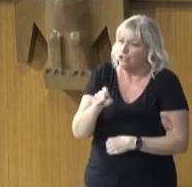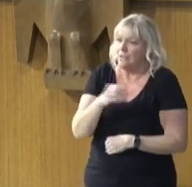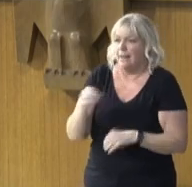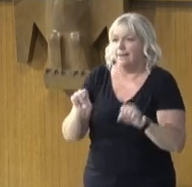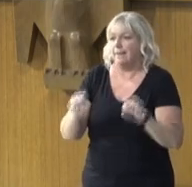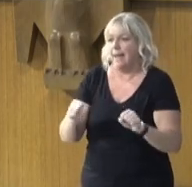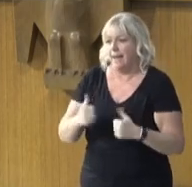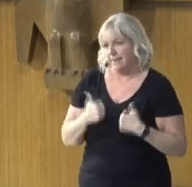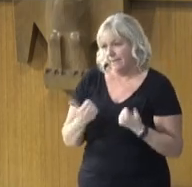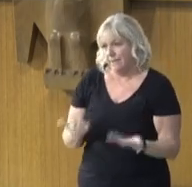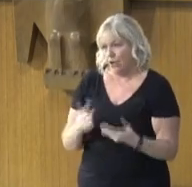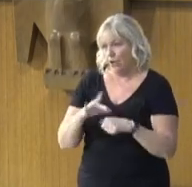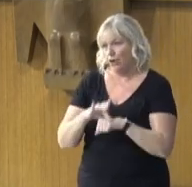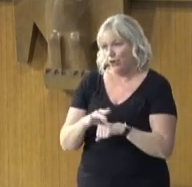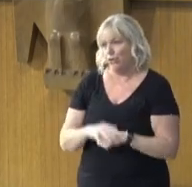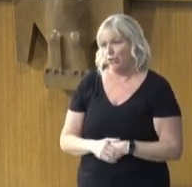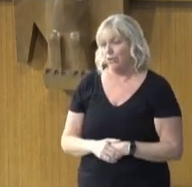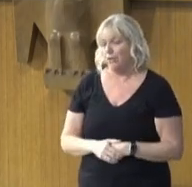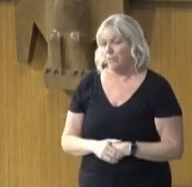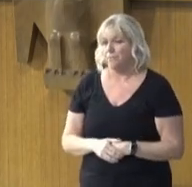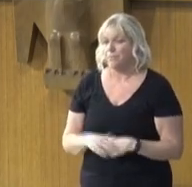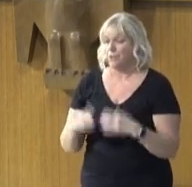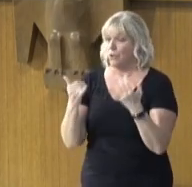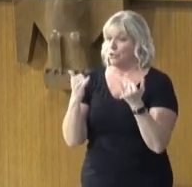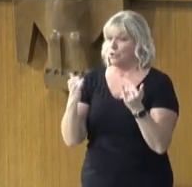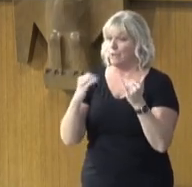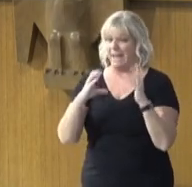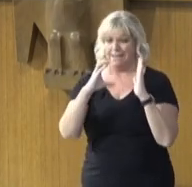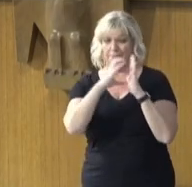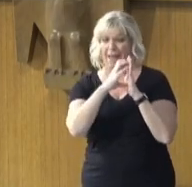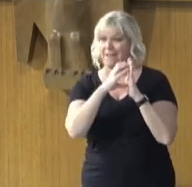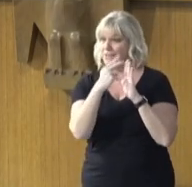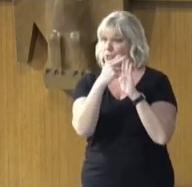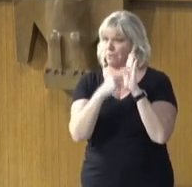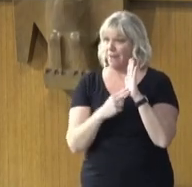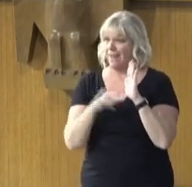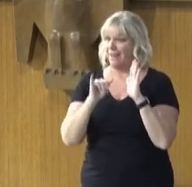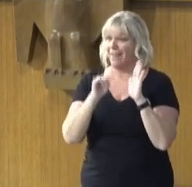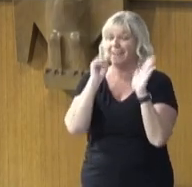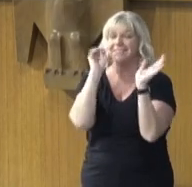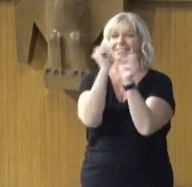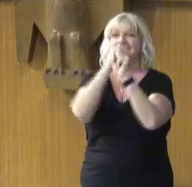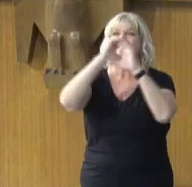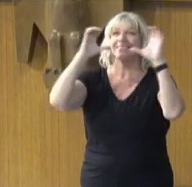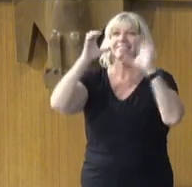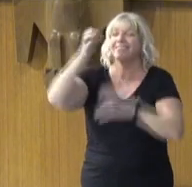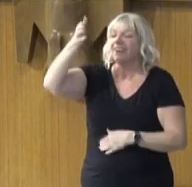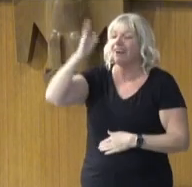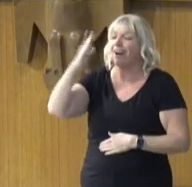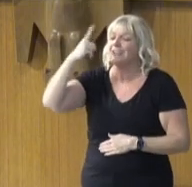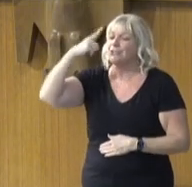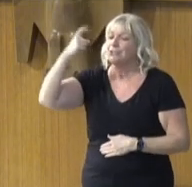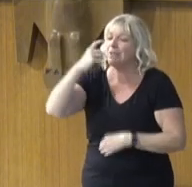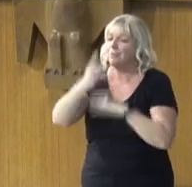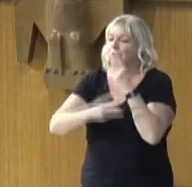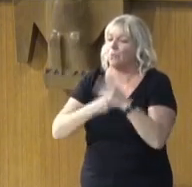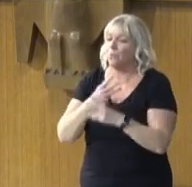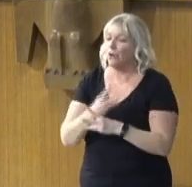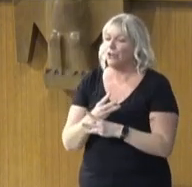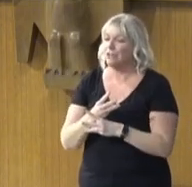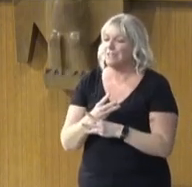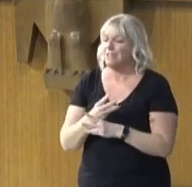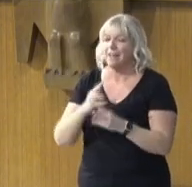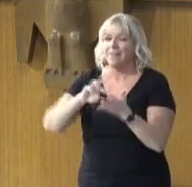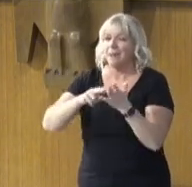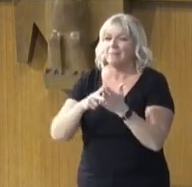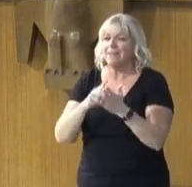Our scripture passage today is another vivid illustration for God's dream of the world. It's a world drenched in peace.